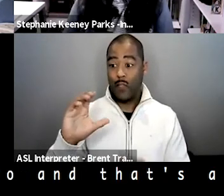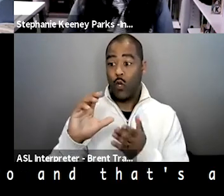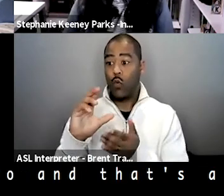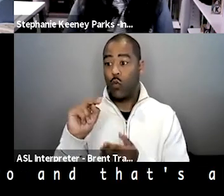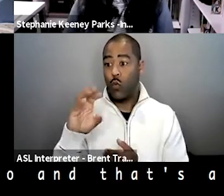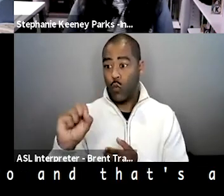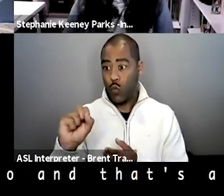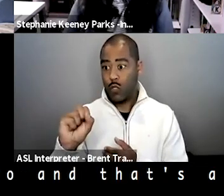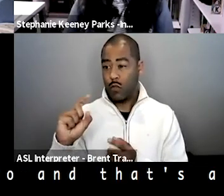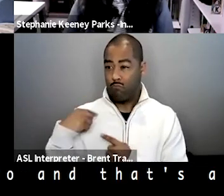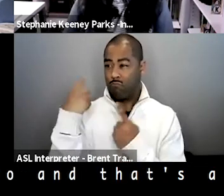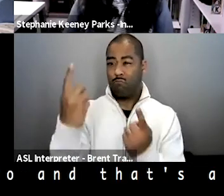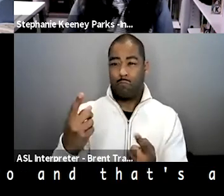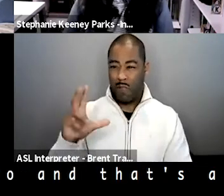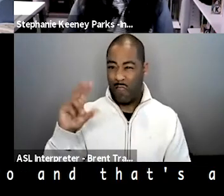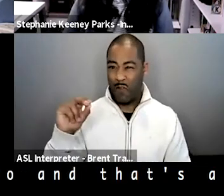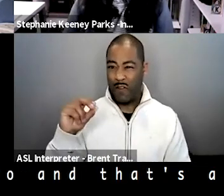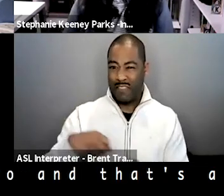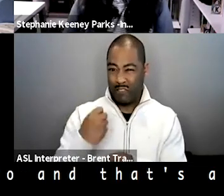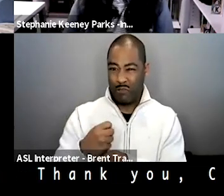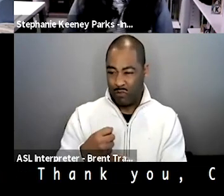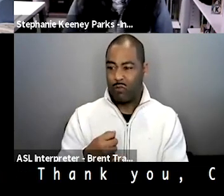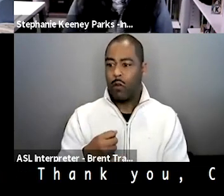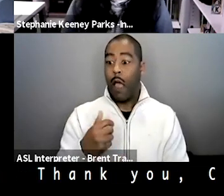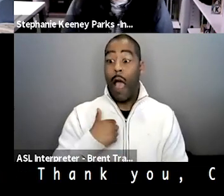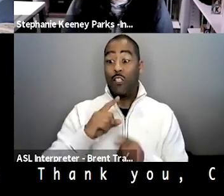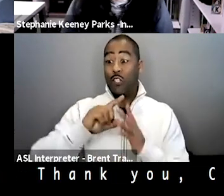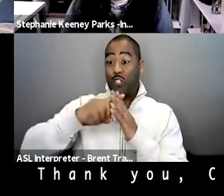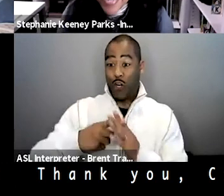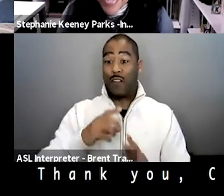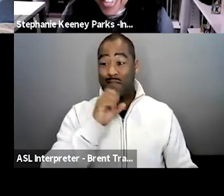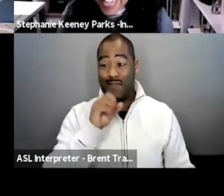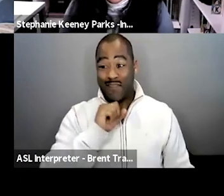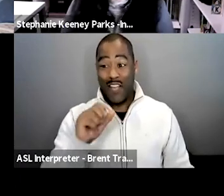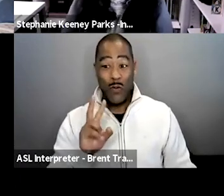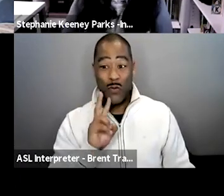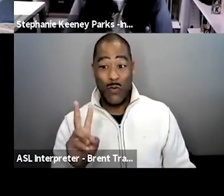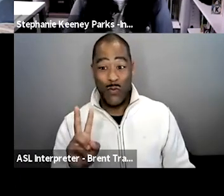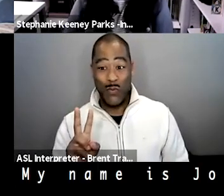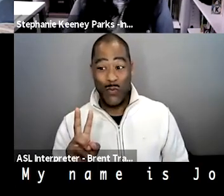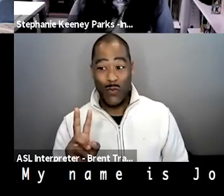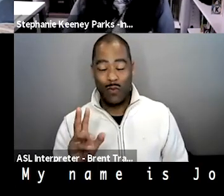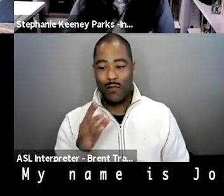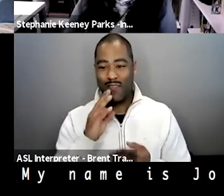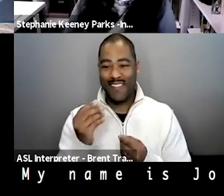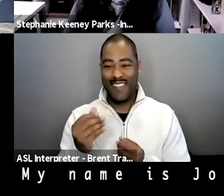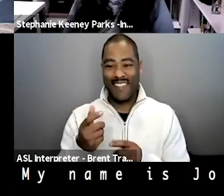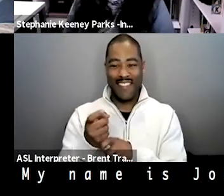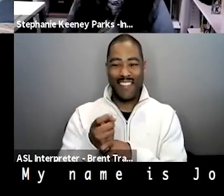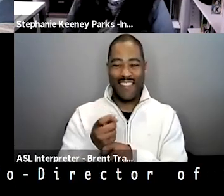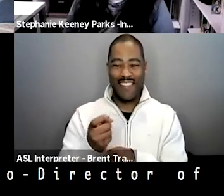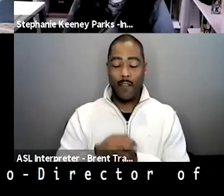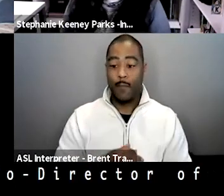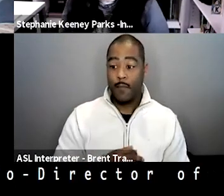years. I started when I was 2, and that's about it. Thank you, Caren.